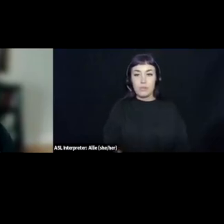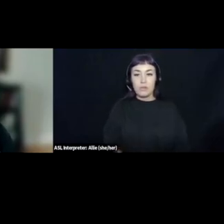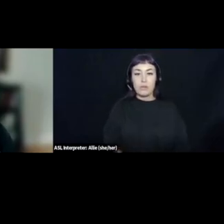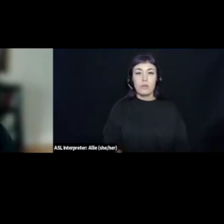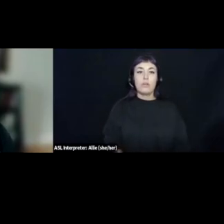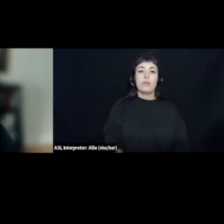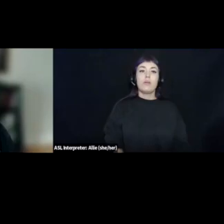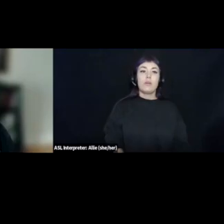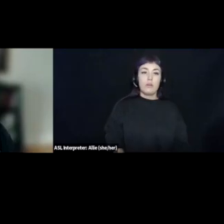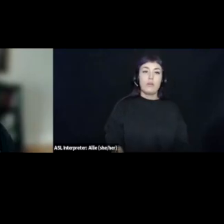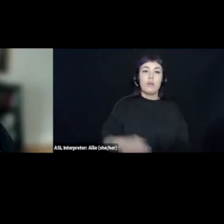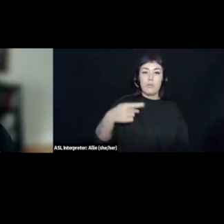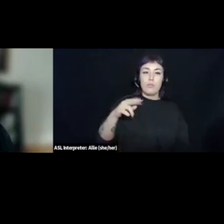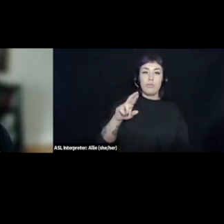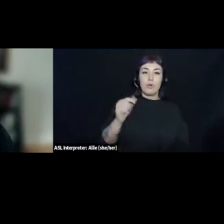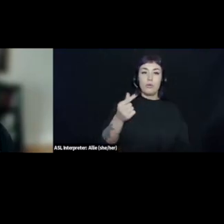estrogen.